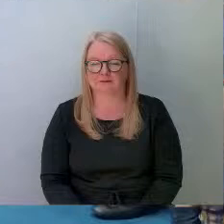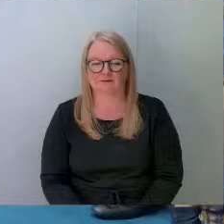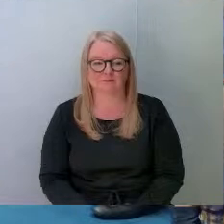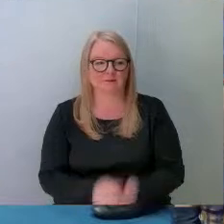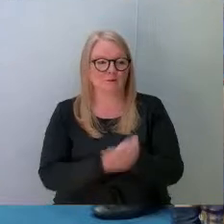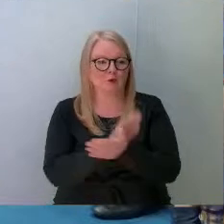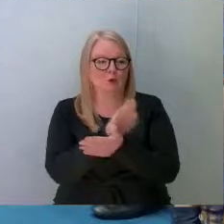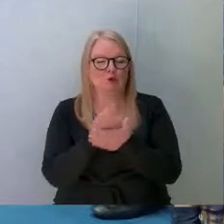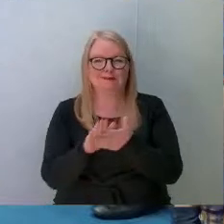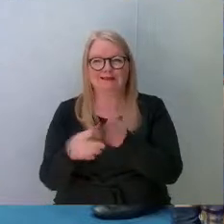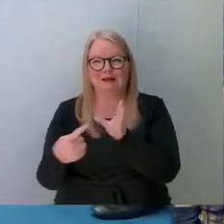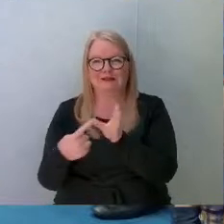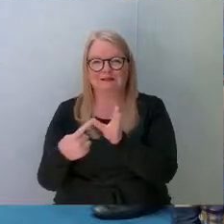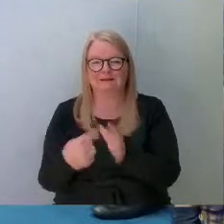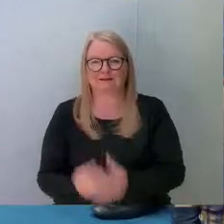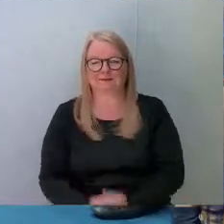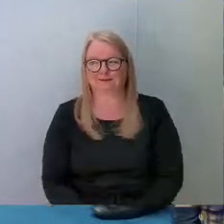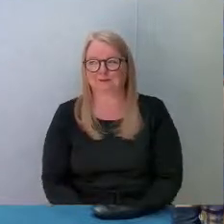Hussein Azaz.